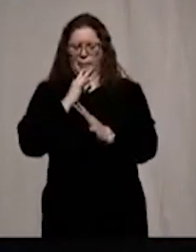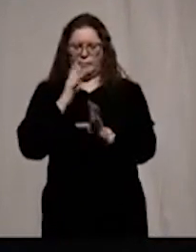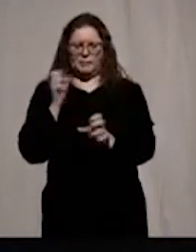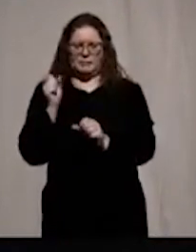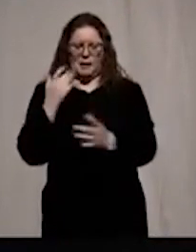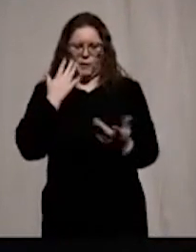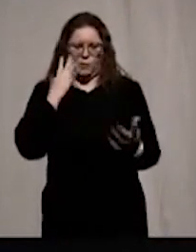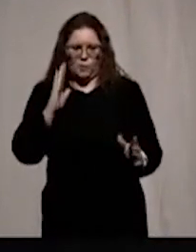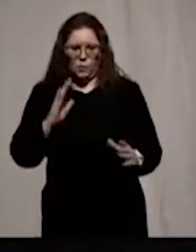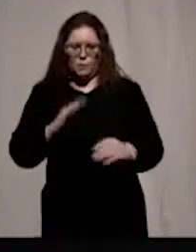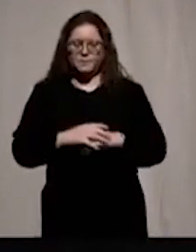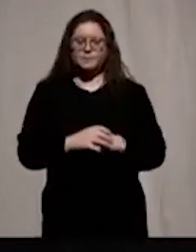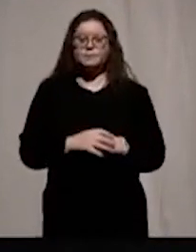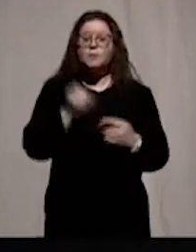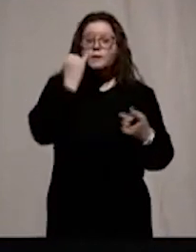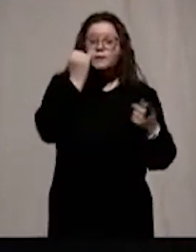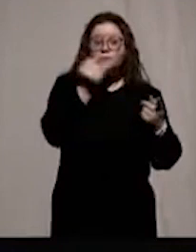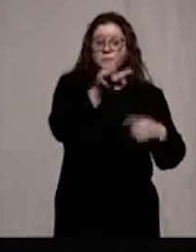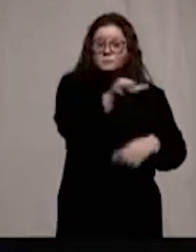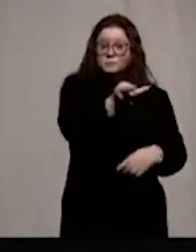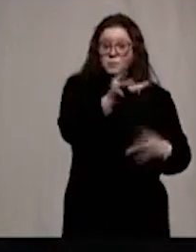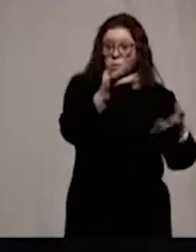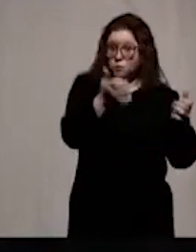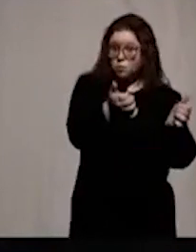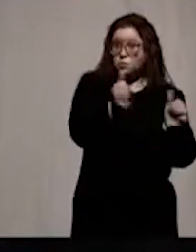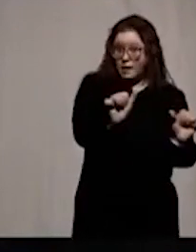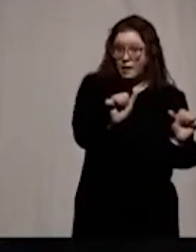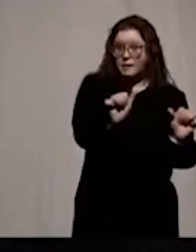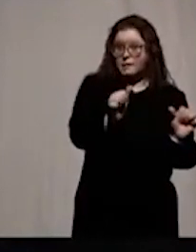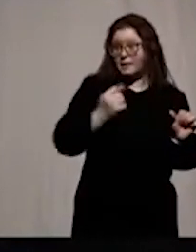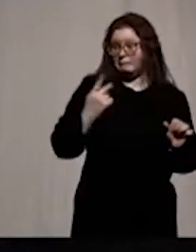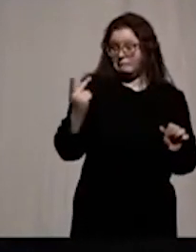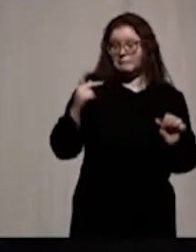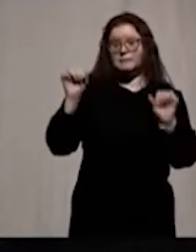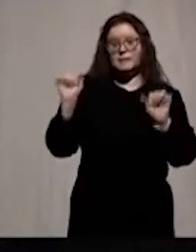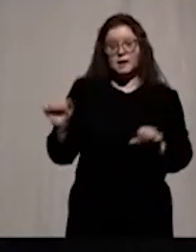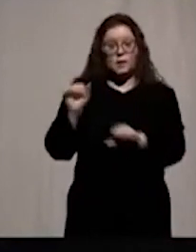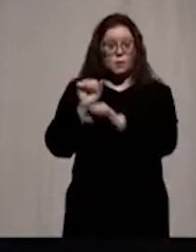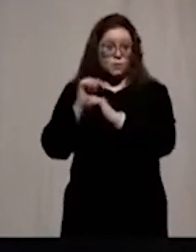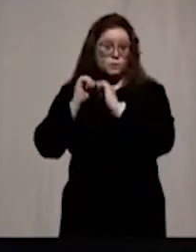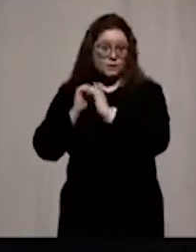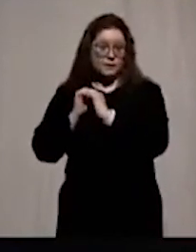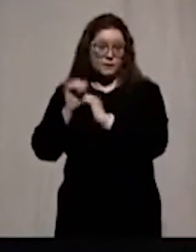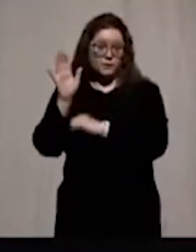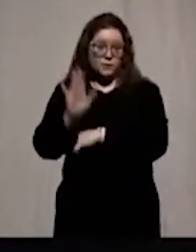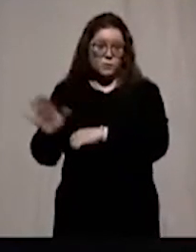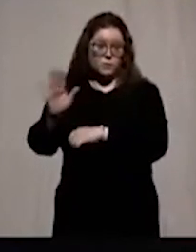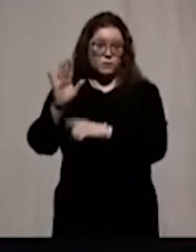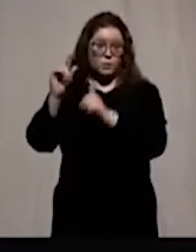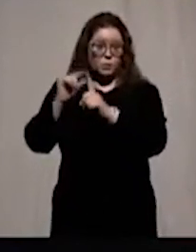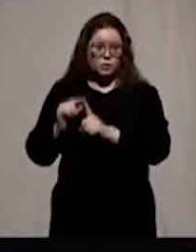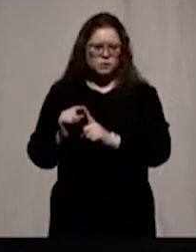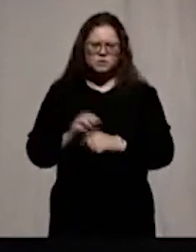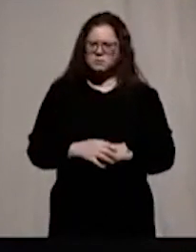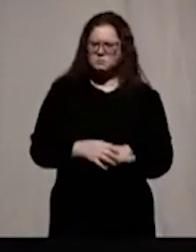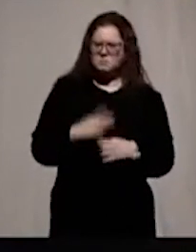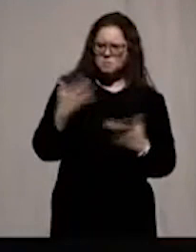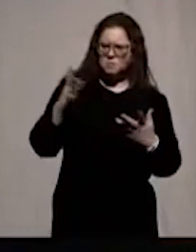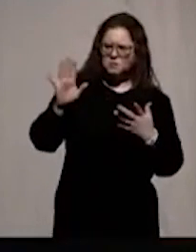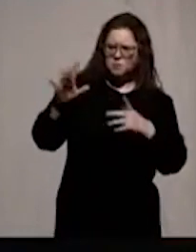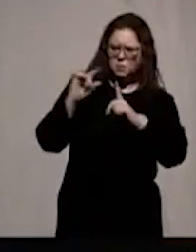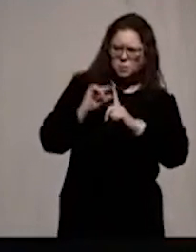to try to take the challenge for a minute, and then we can work together on some of the words that you said. So what was the words we